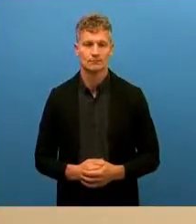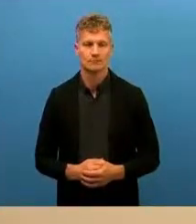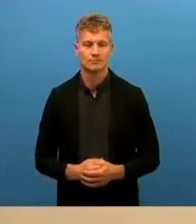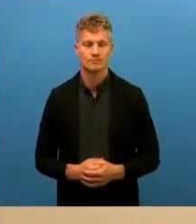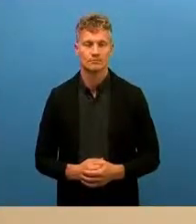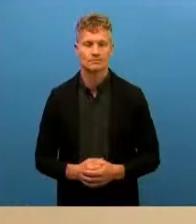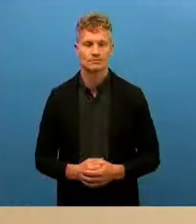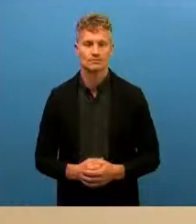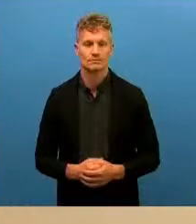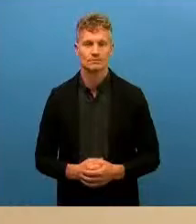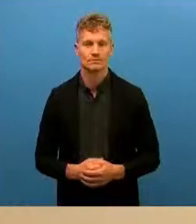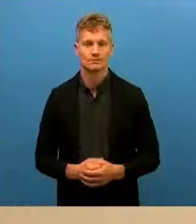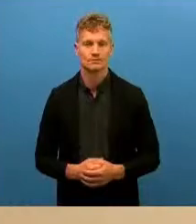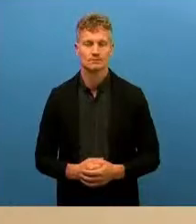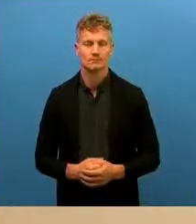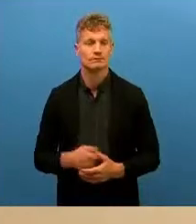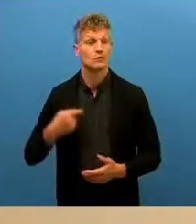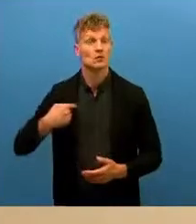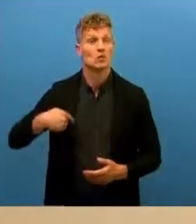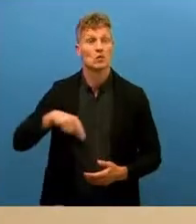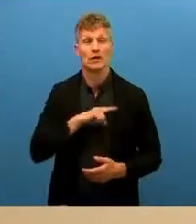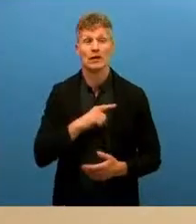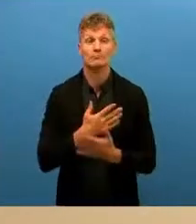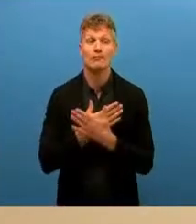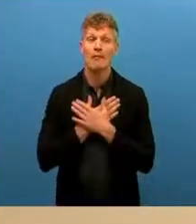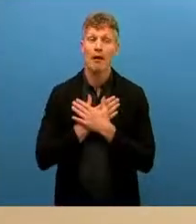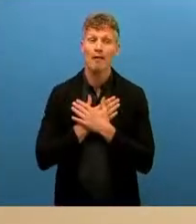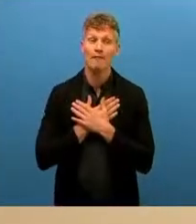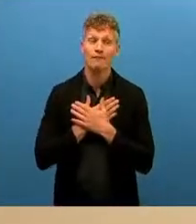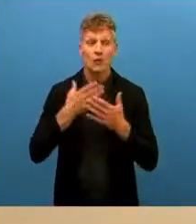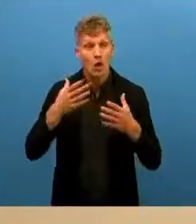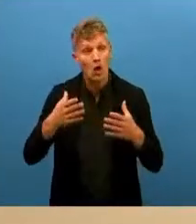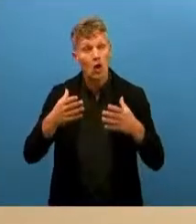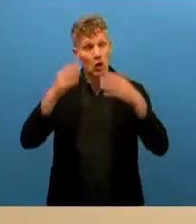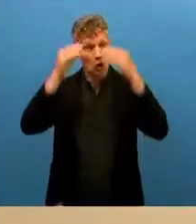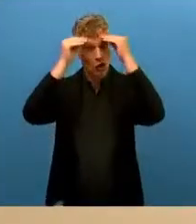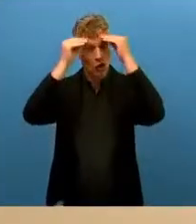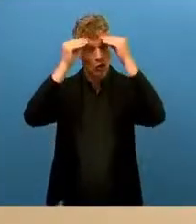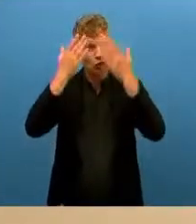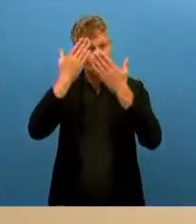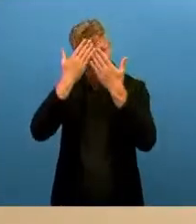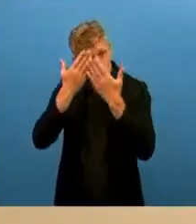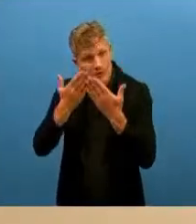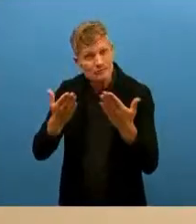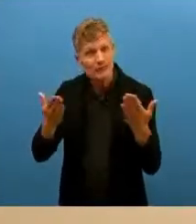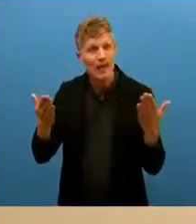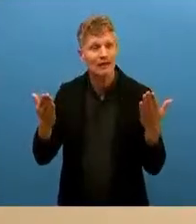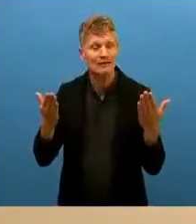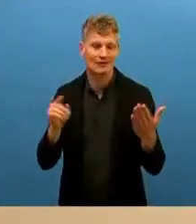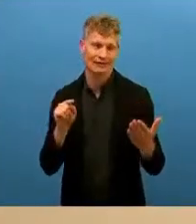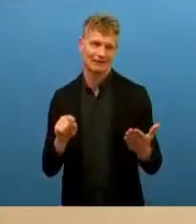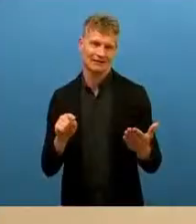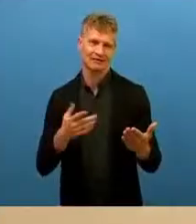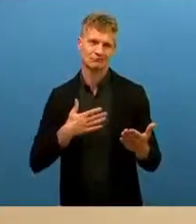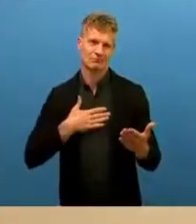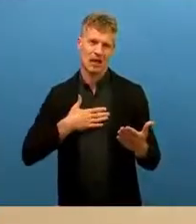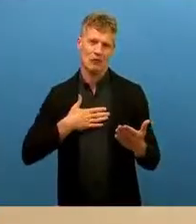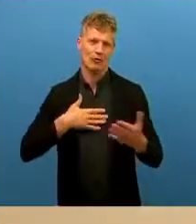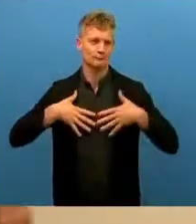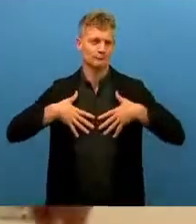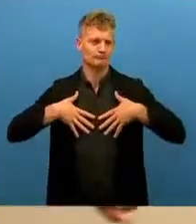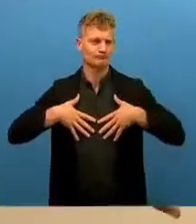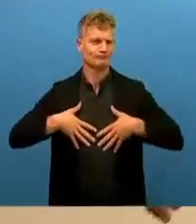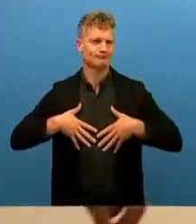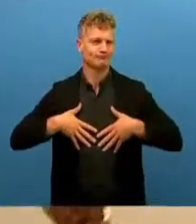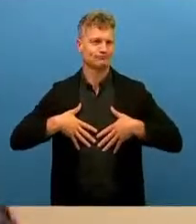To love, to learn, to respect. These are the seeds that guide our words, and from that spot we come